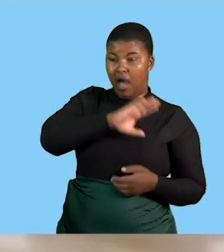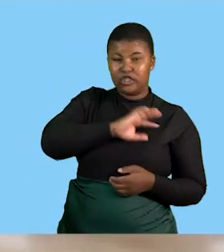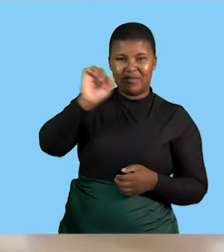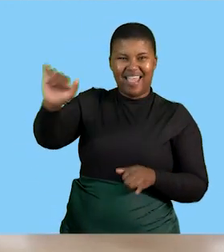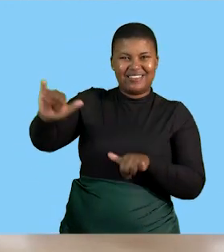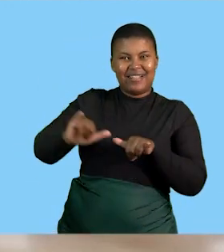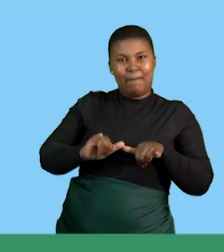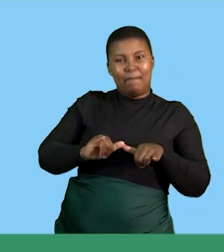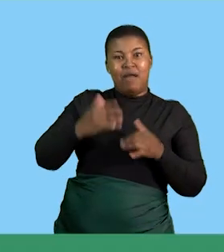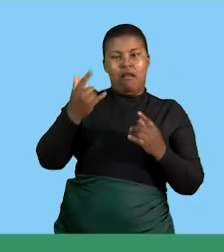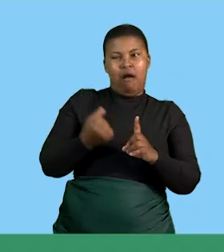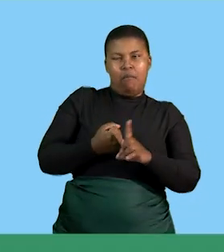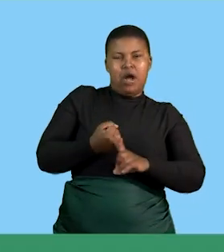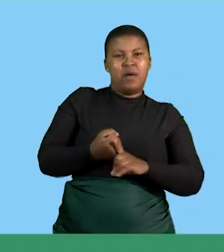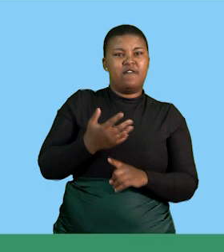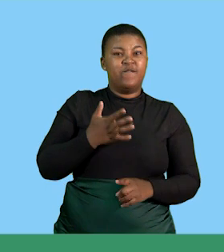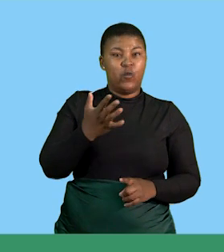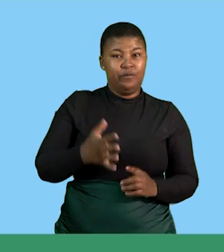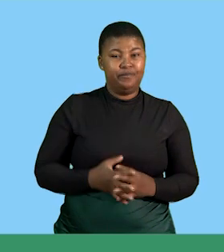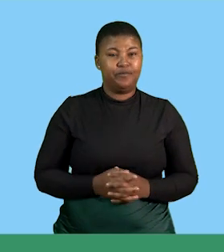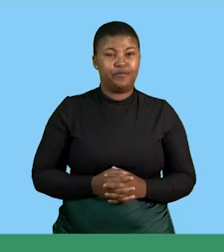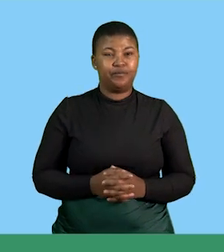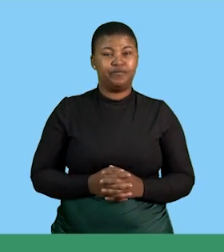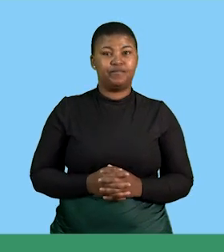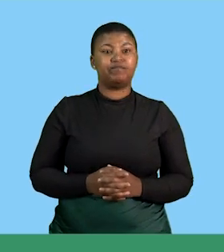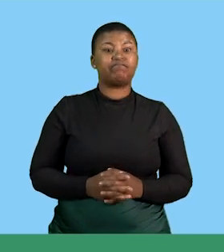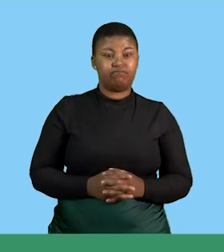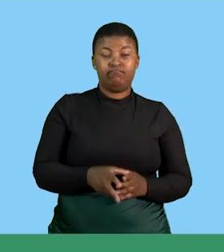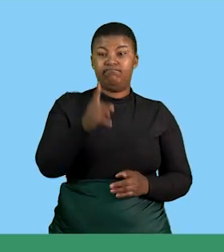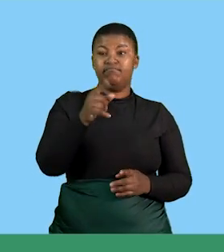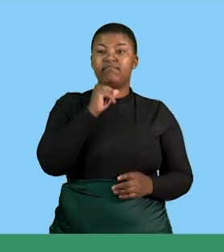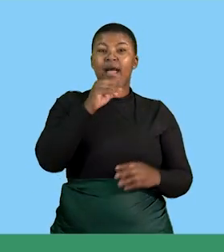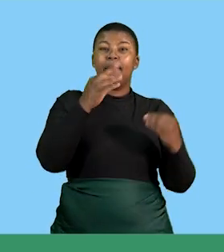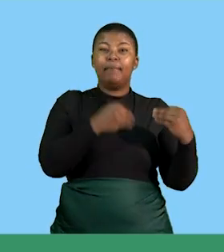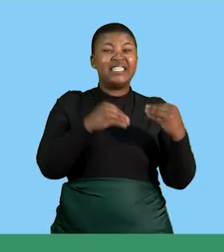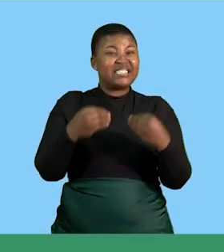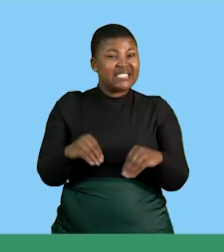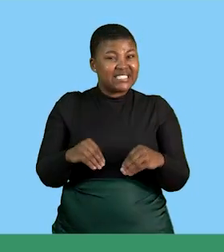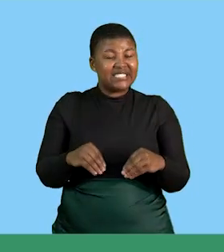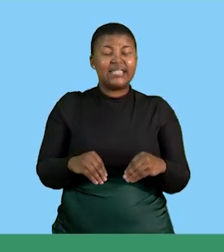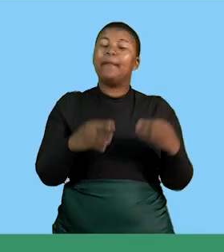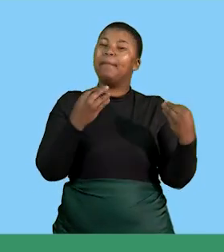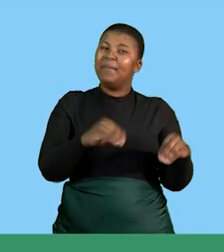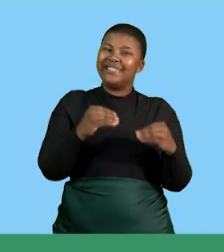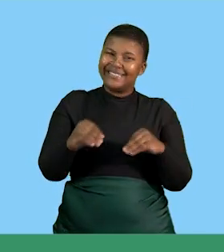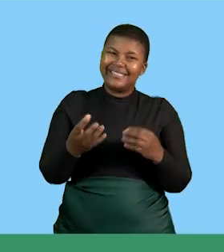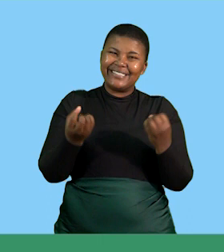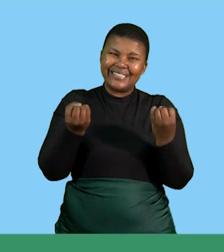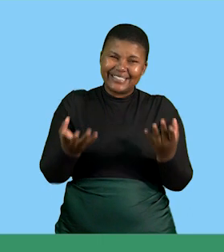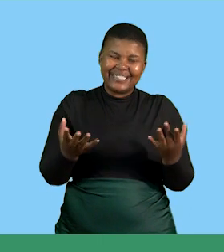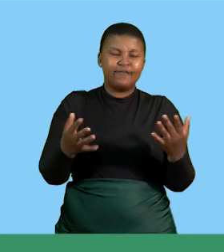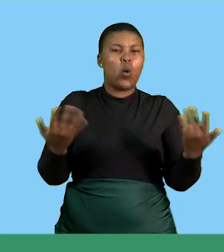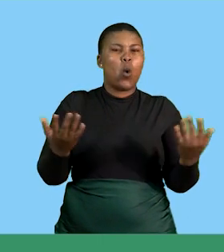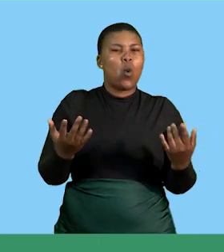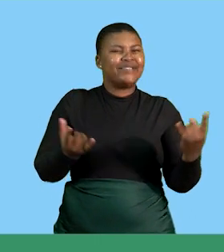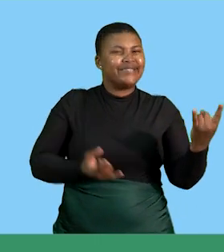word competitors, it states that it refers to businesses, and these businesses provide or